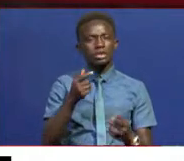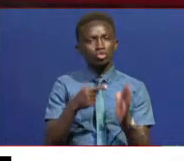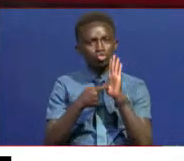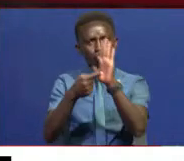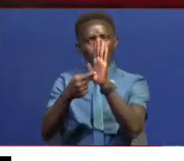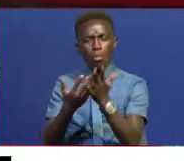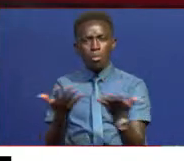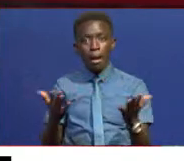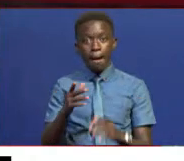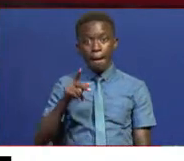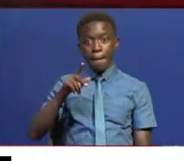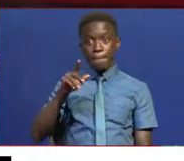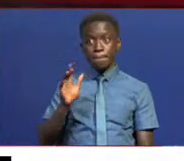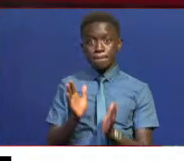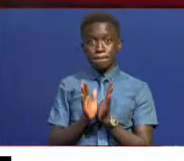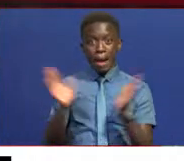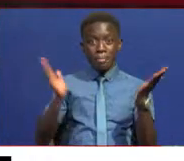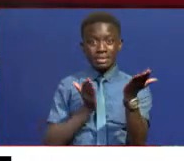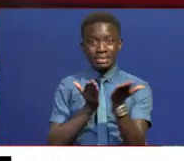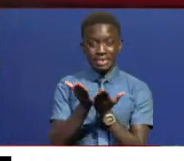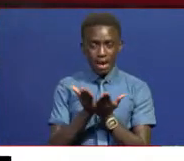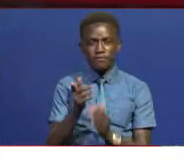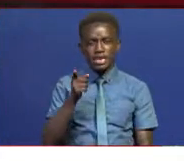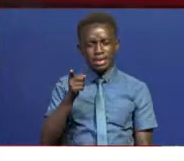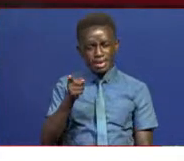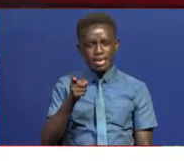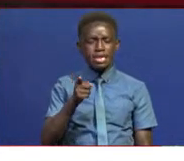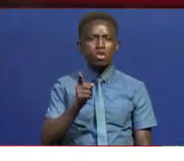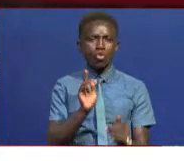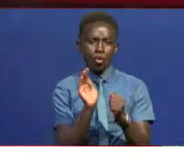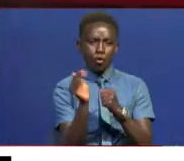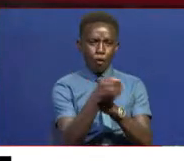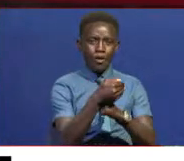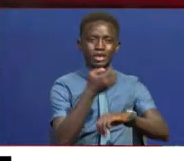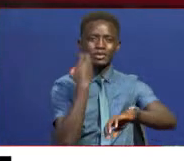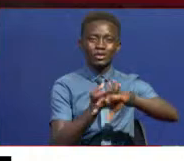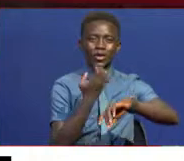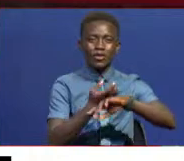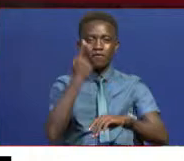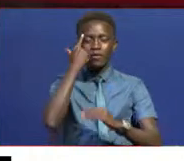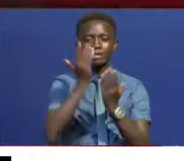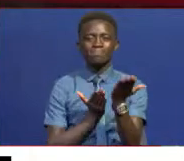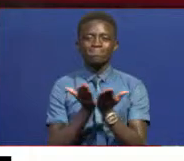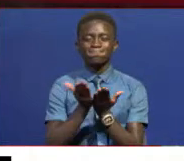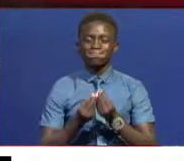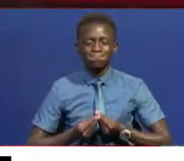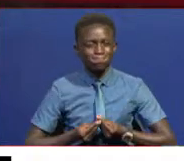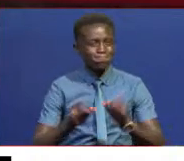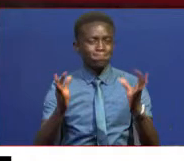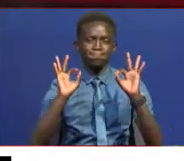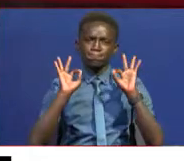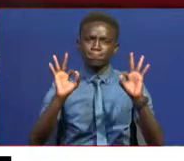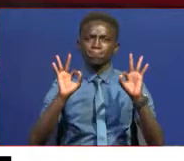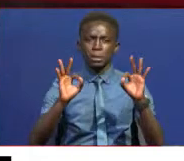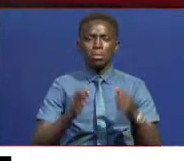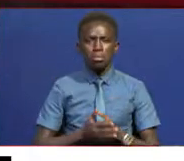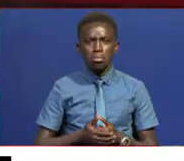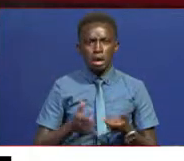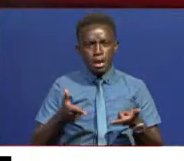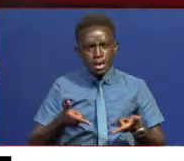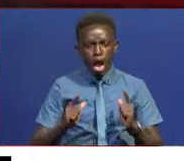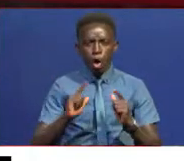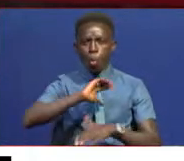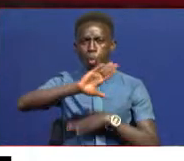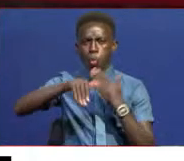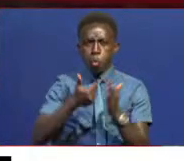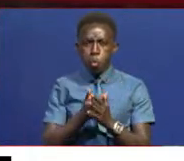service is the cornerstone of service delivery. Therefore, let us take a quantum leap and huge steps to take